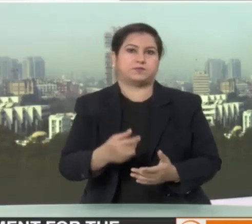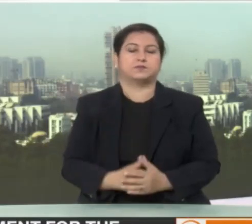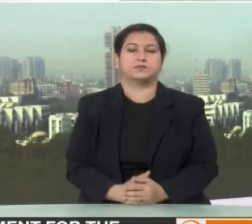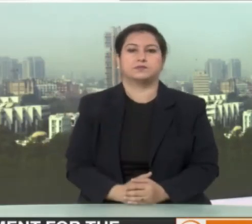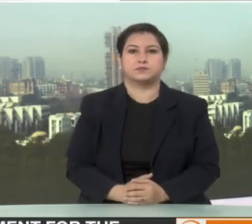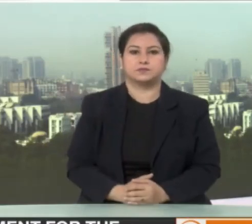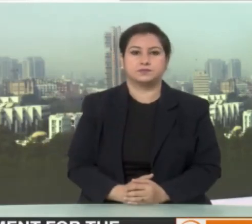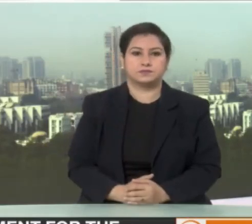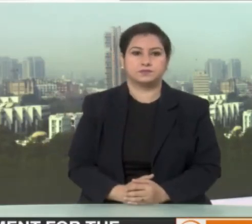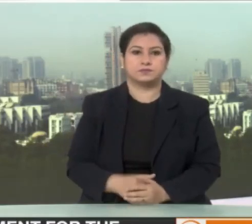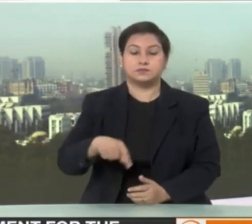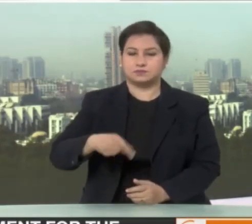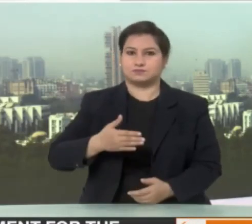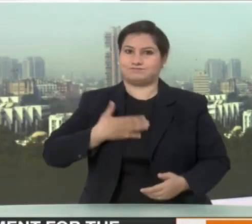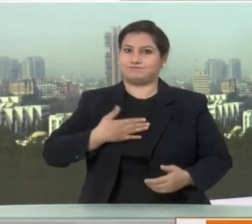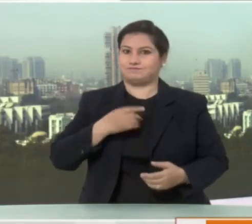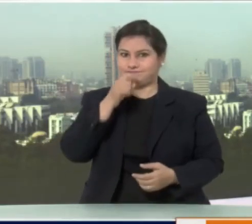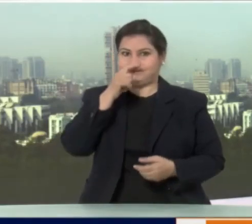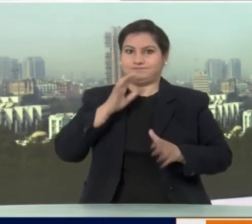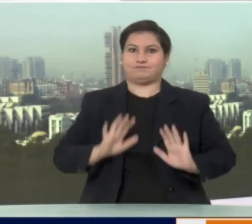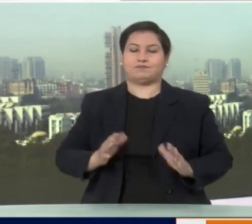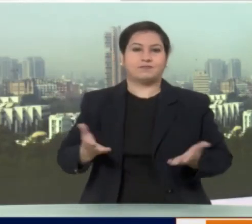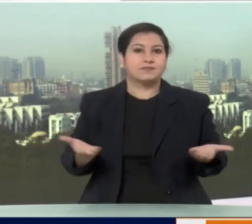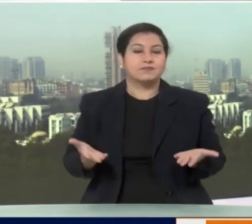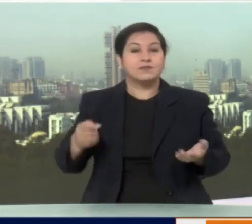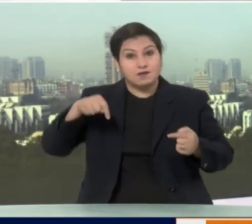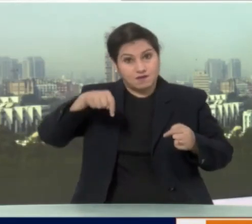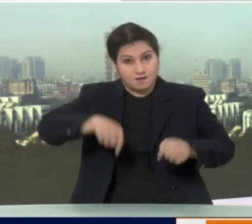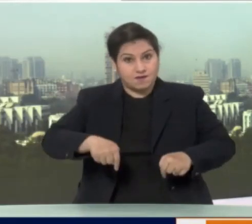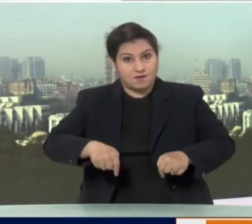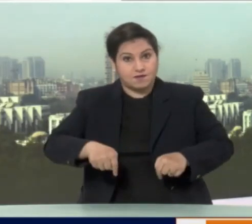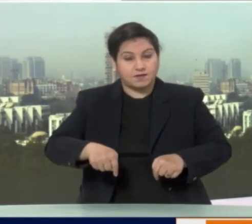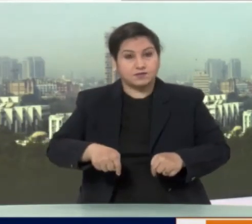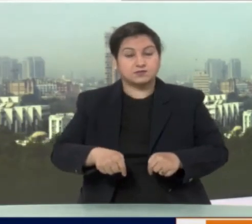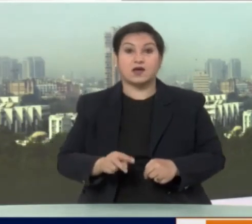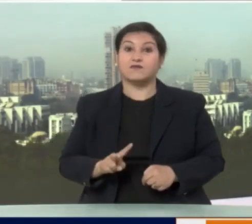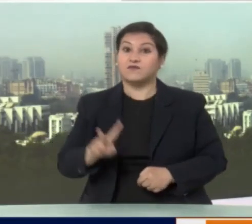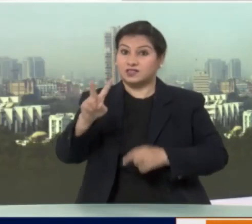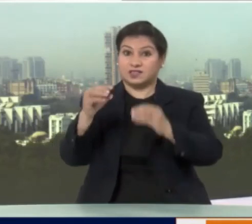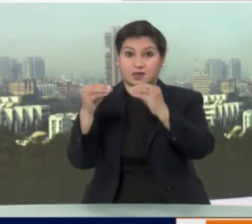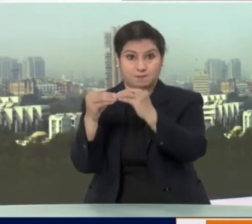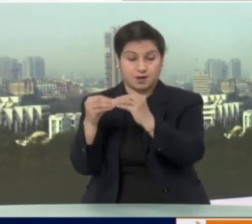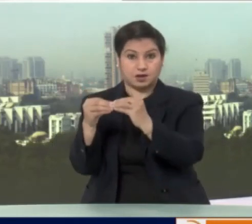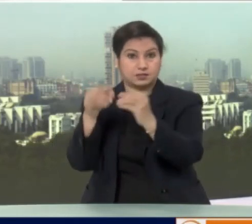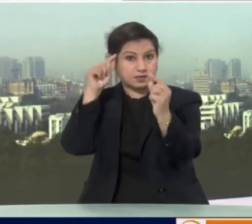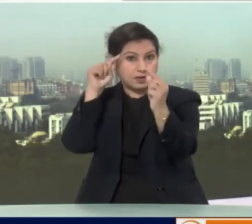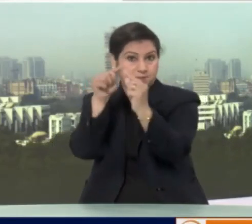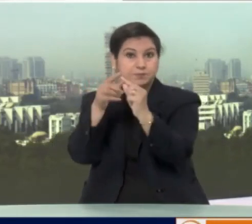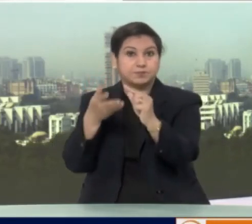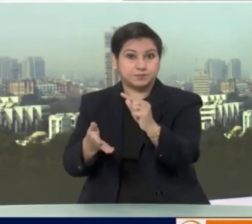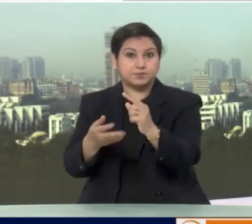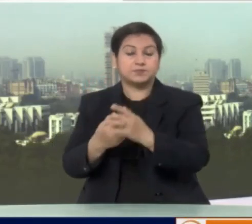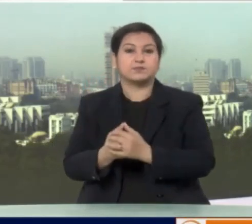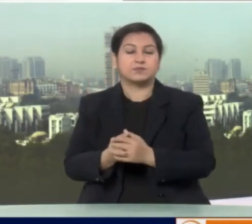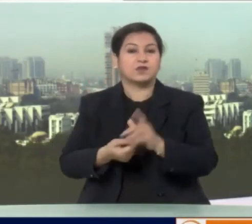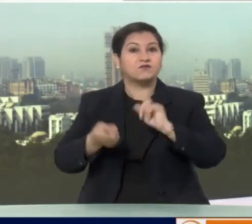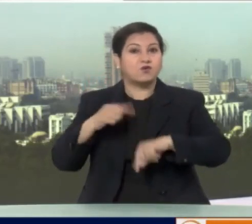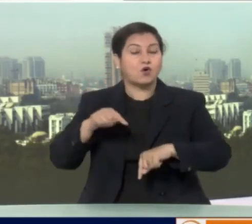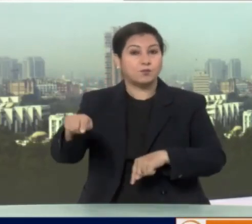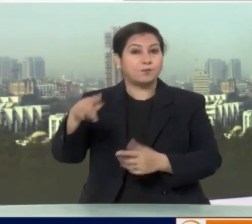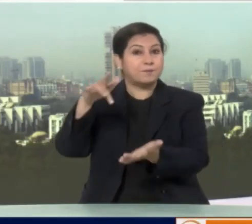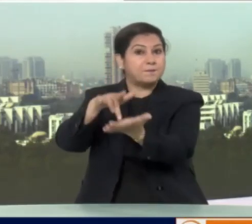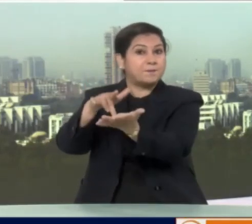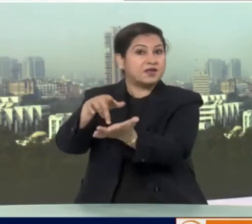It's a matter of great pleasure for us that today the Vande Bharat mission from Italy